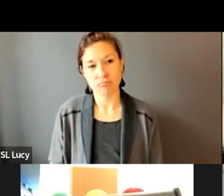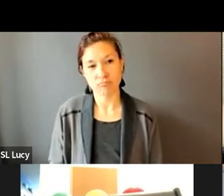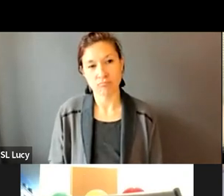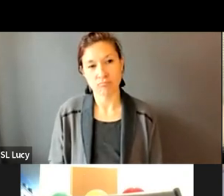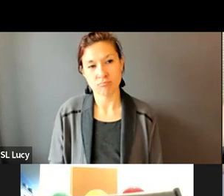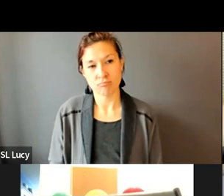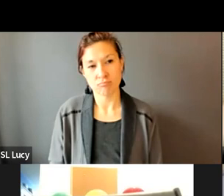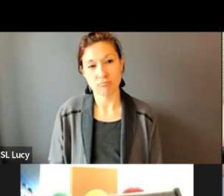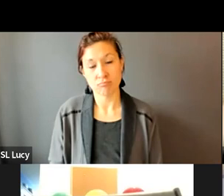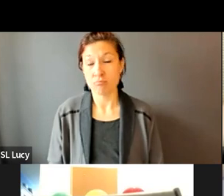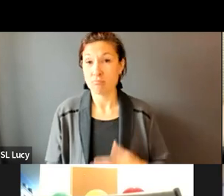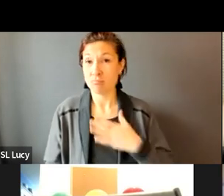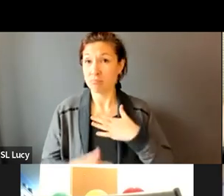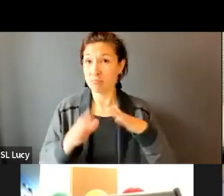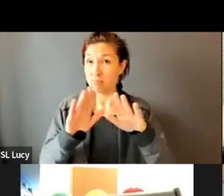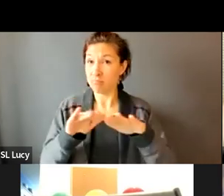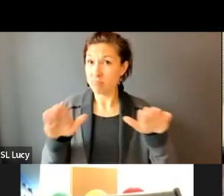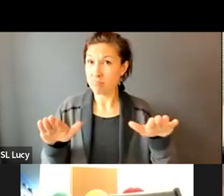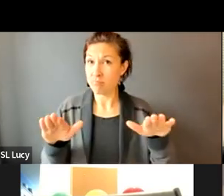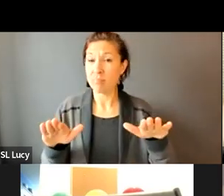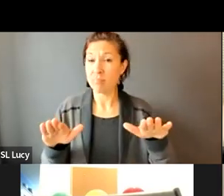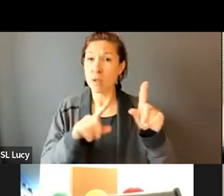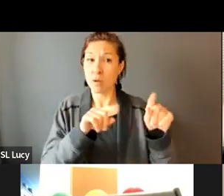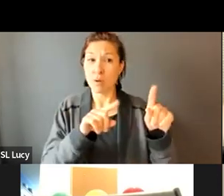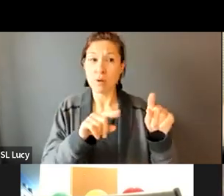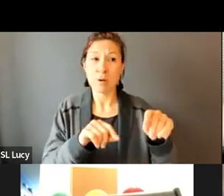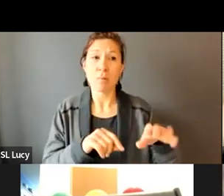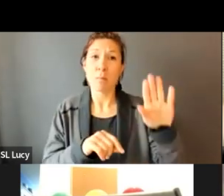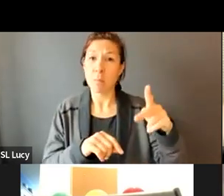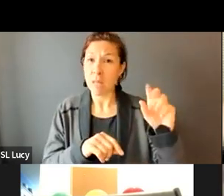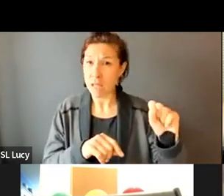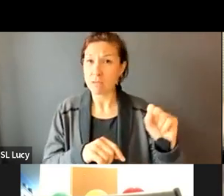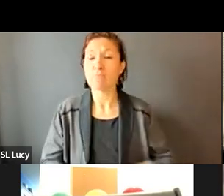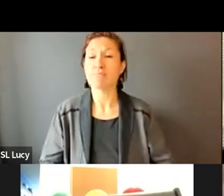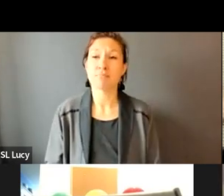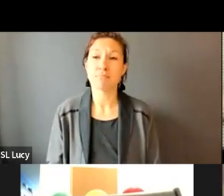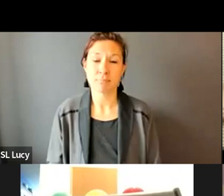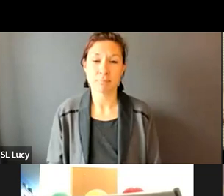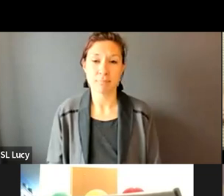my children and children attended the Boston Public Schools